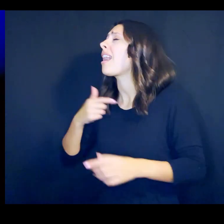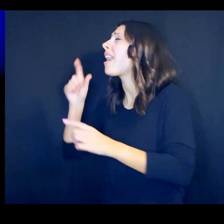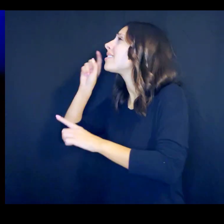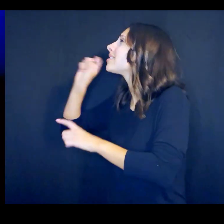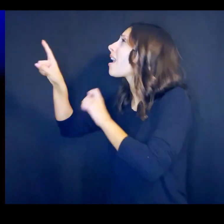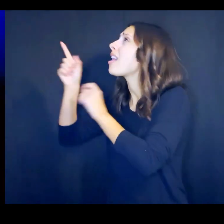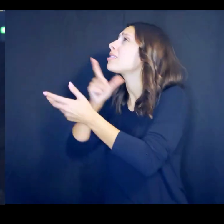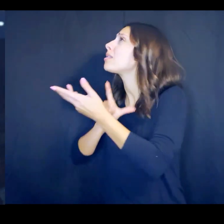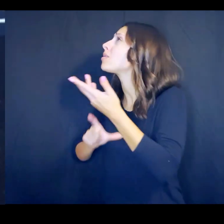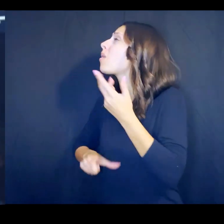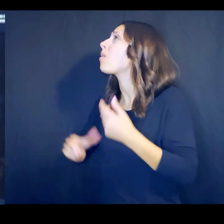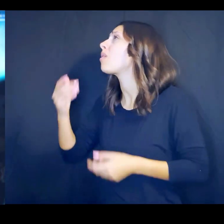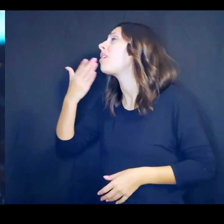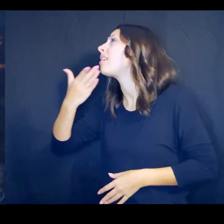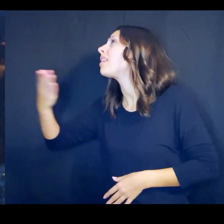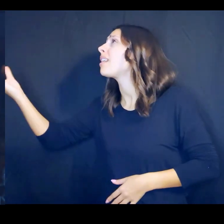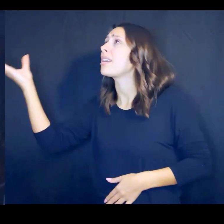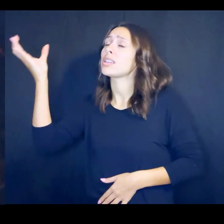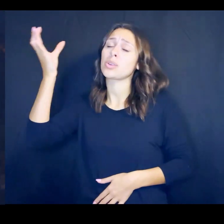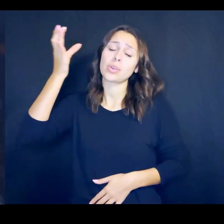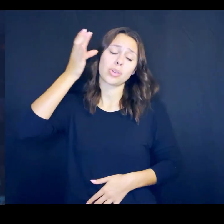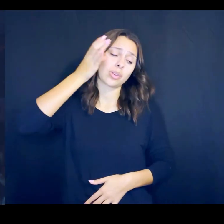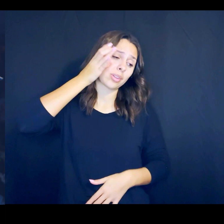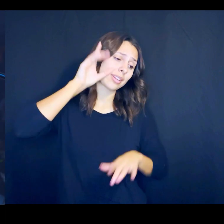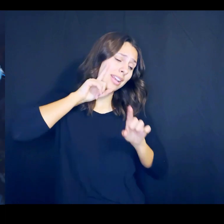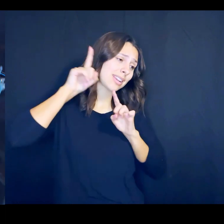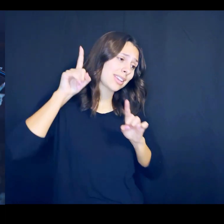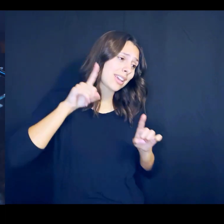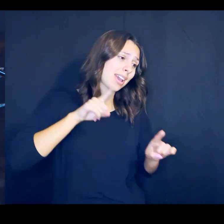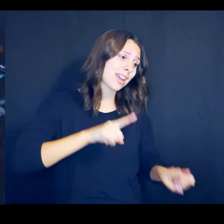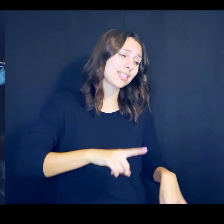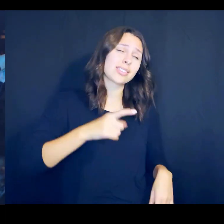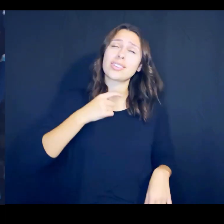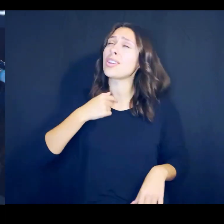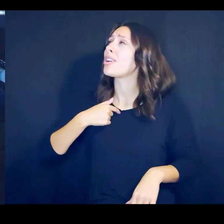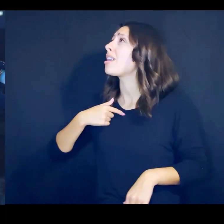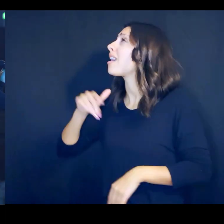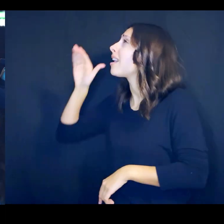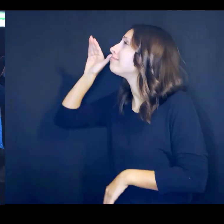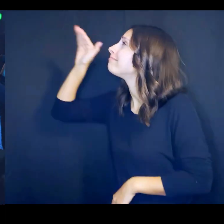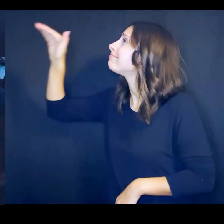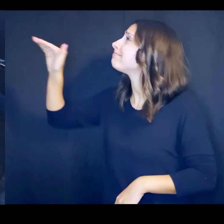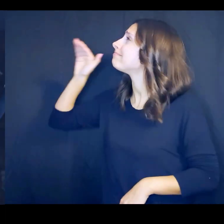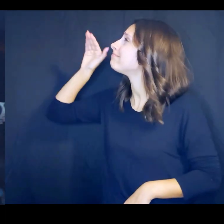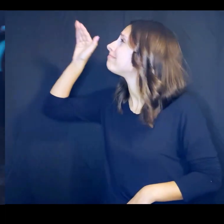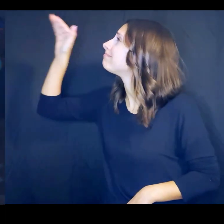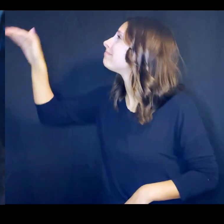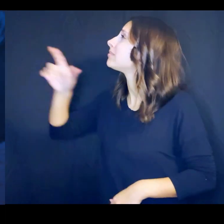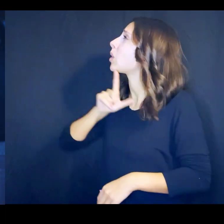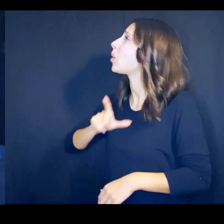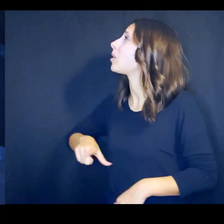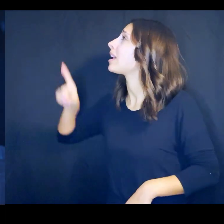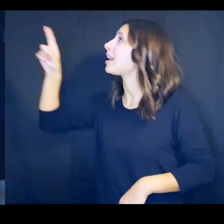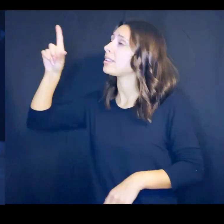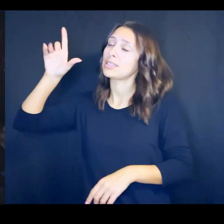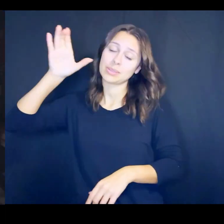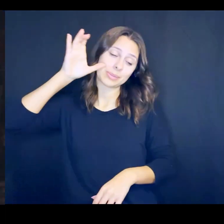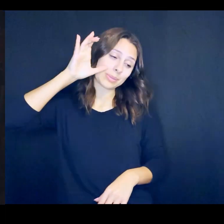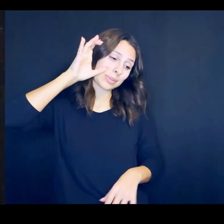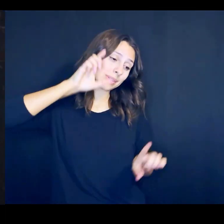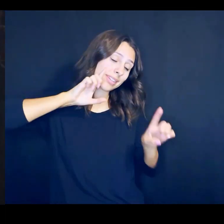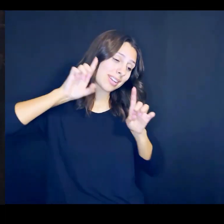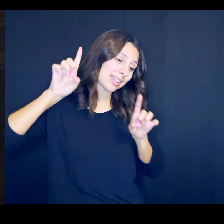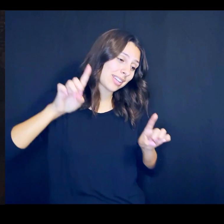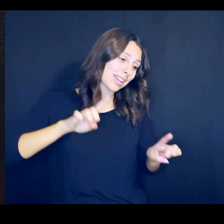he answered. Say, I sought the Lord and he heard and he answered. I sought the